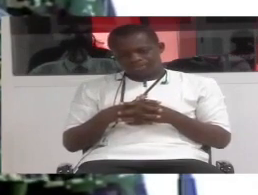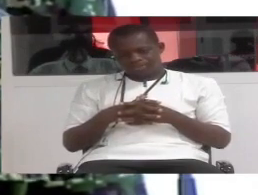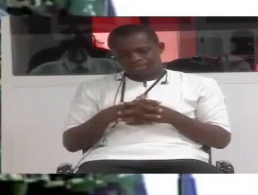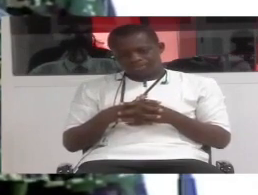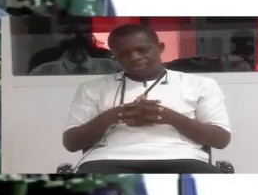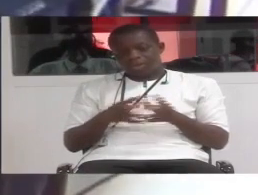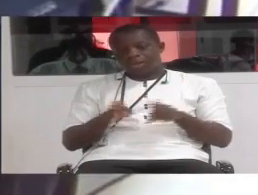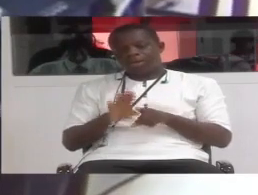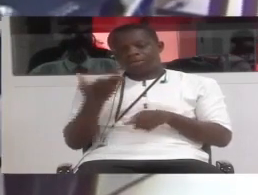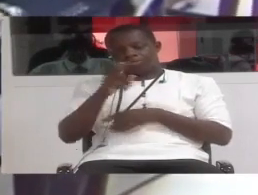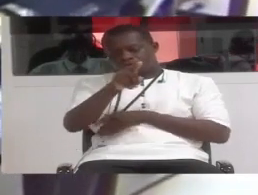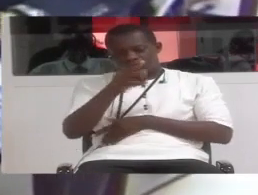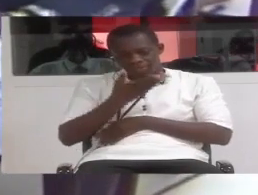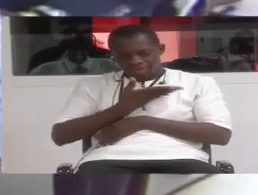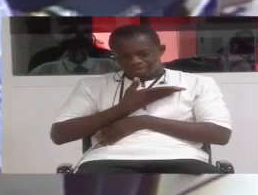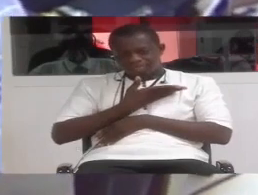have any